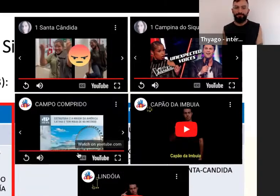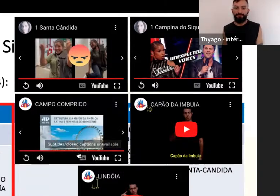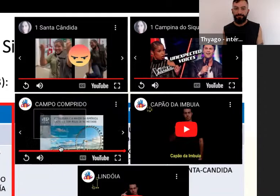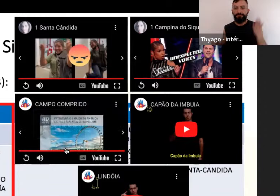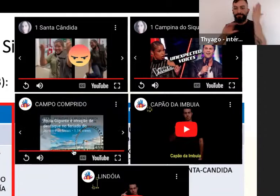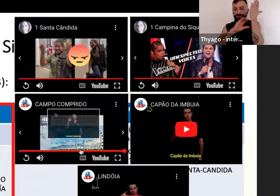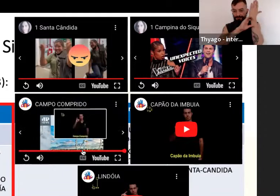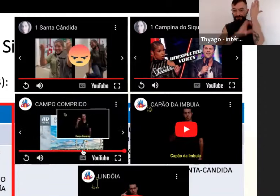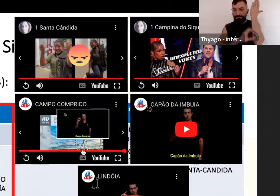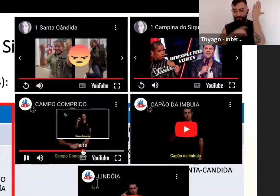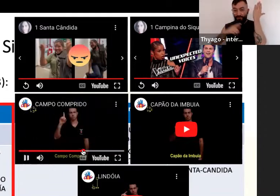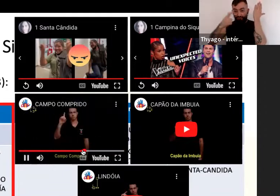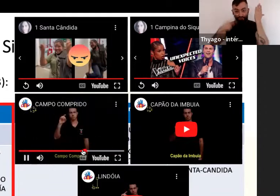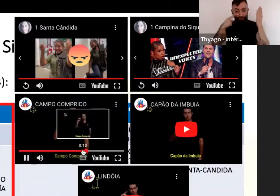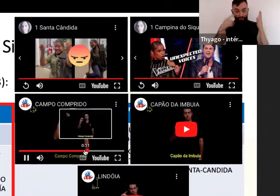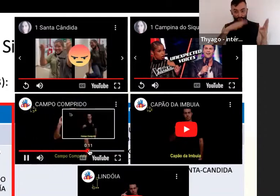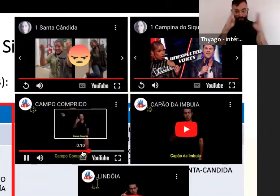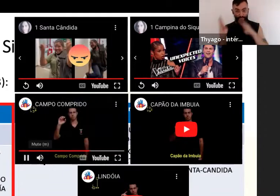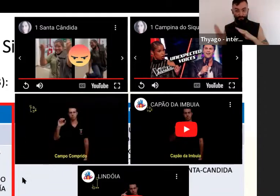I'll play it again.